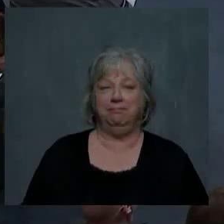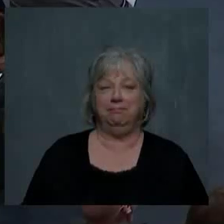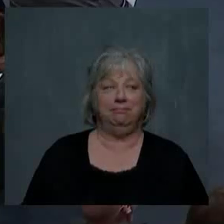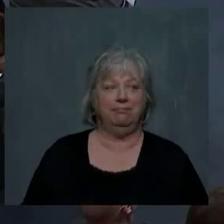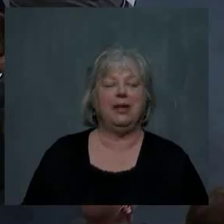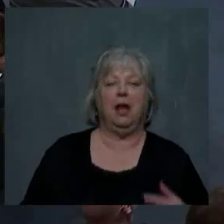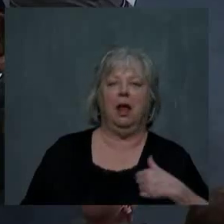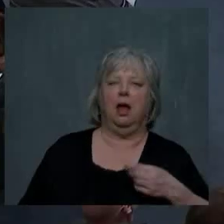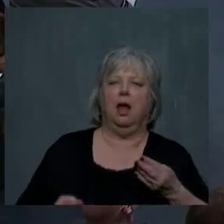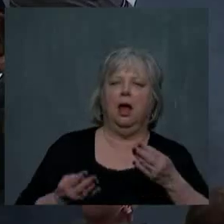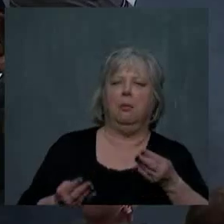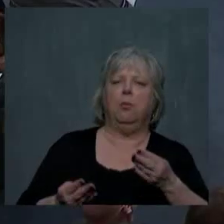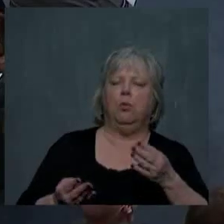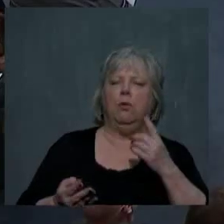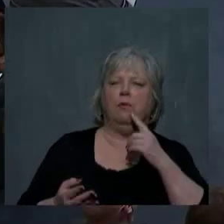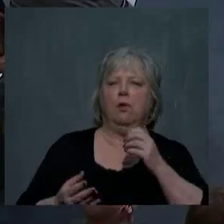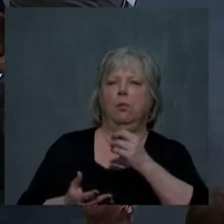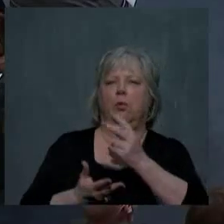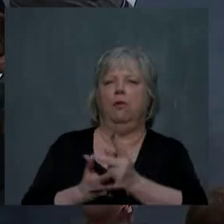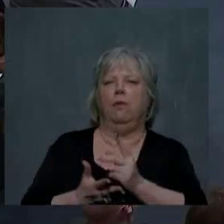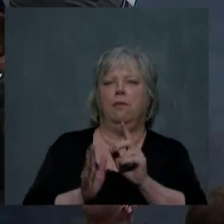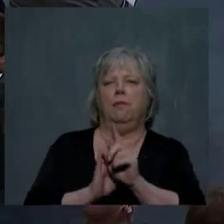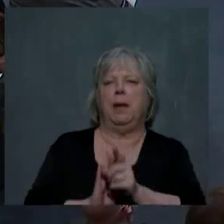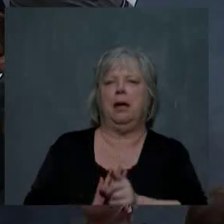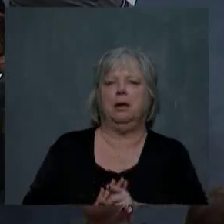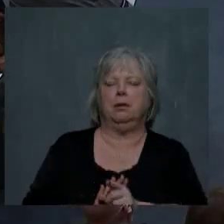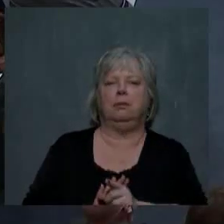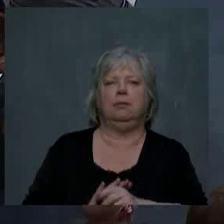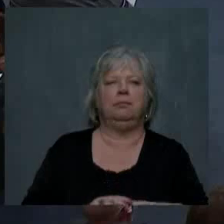Until I'm new, Mr. Chairman, I move for approval of the minutes.